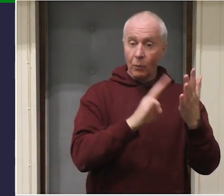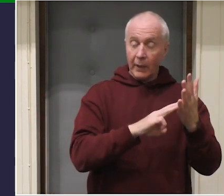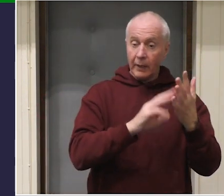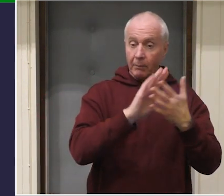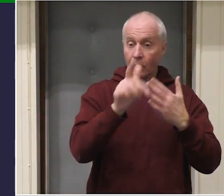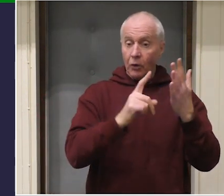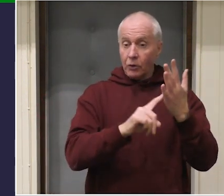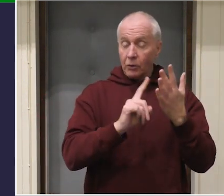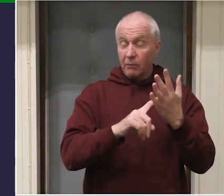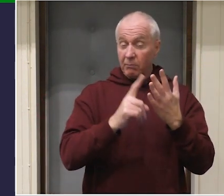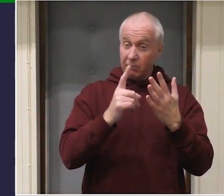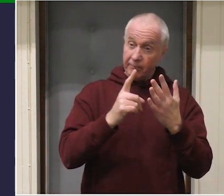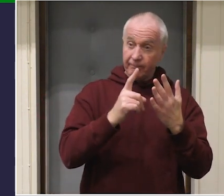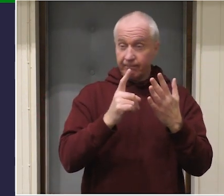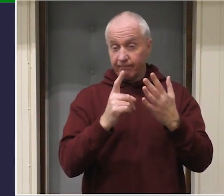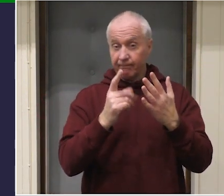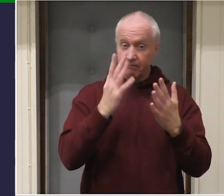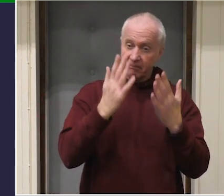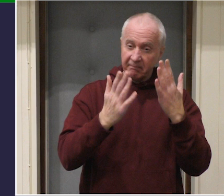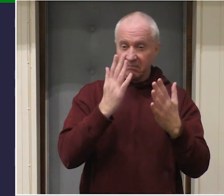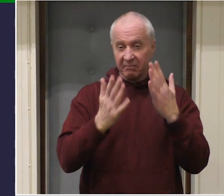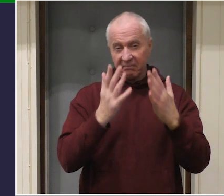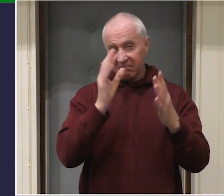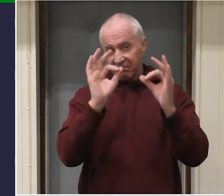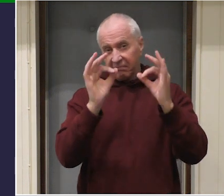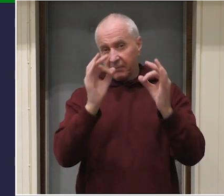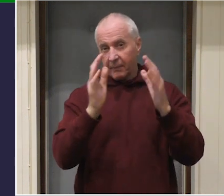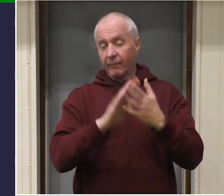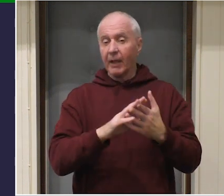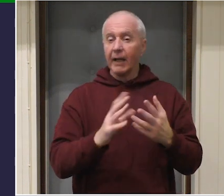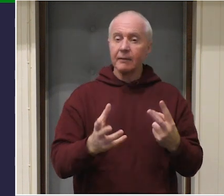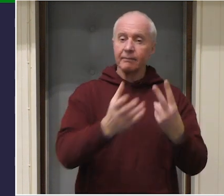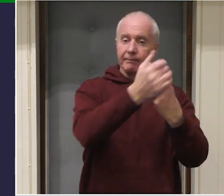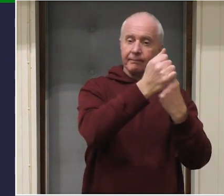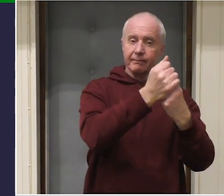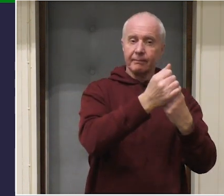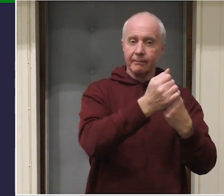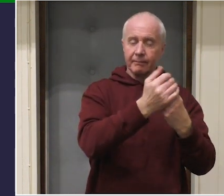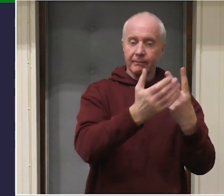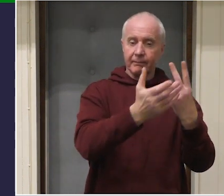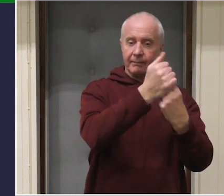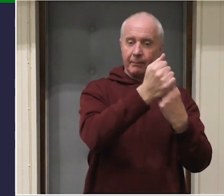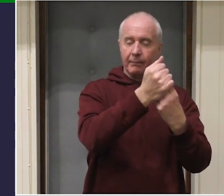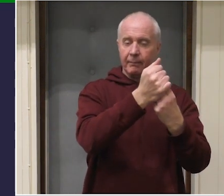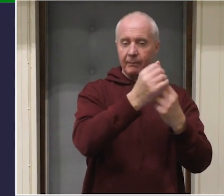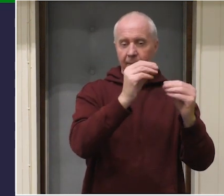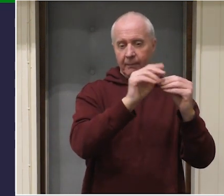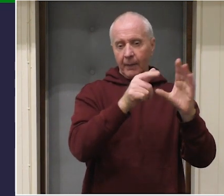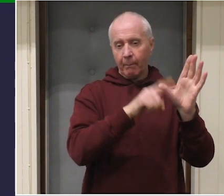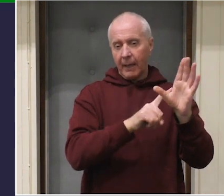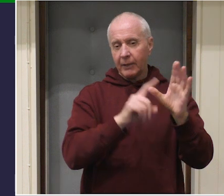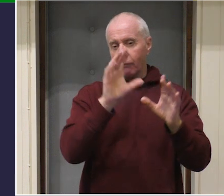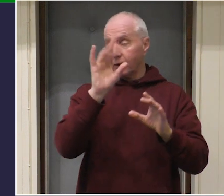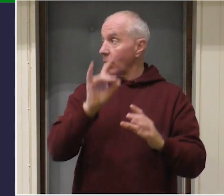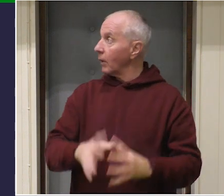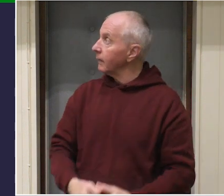close. So I'll give him that one, and by the way, he originated the term binary star, so I like him anyway. So that brings me nicely to the